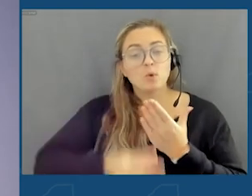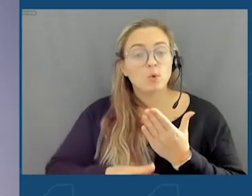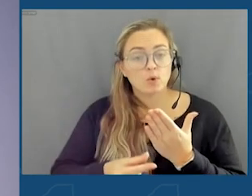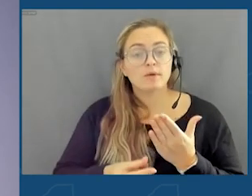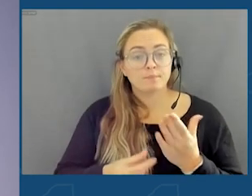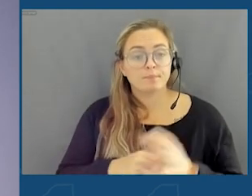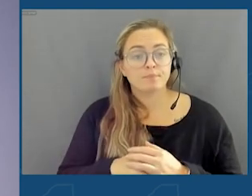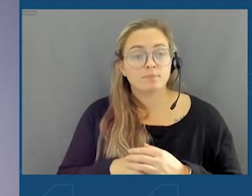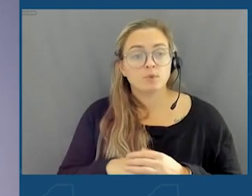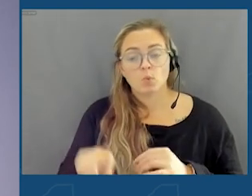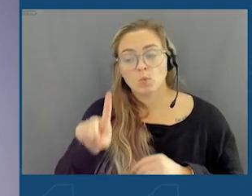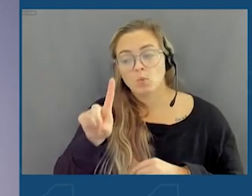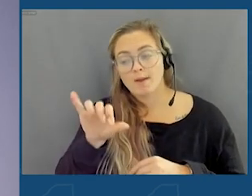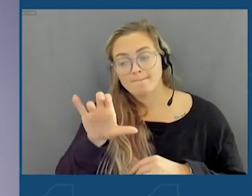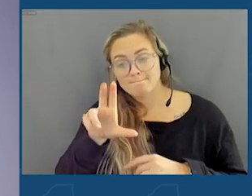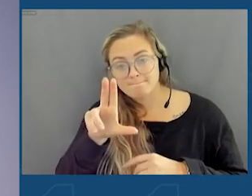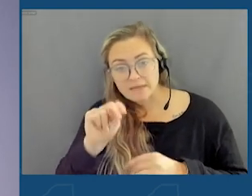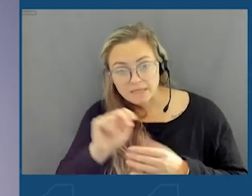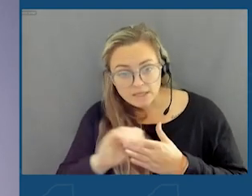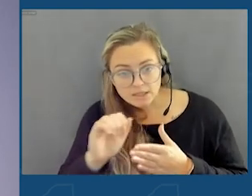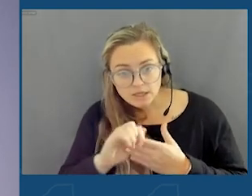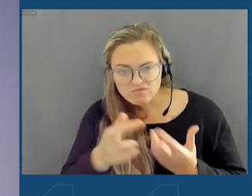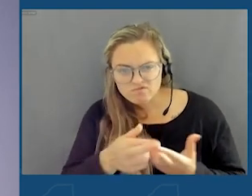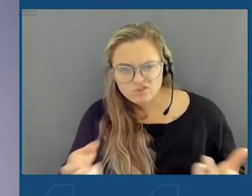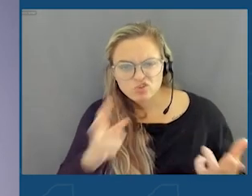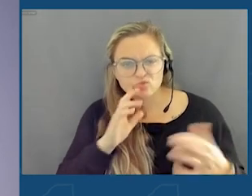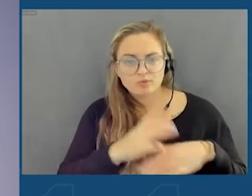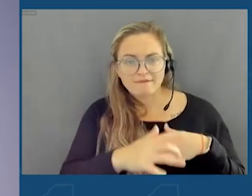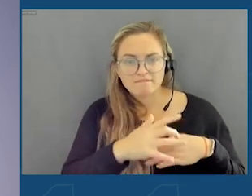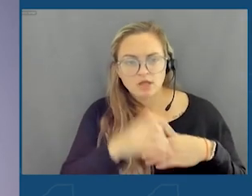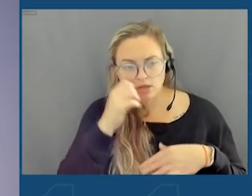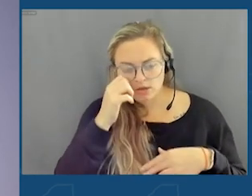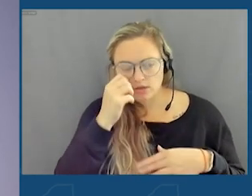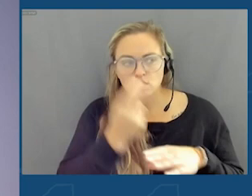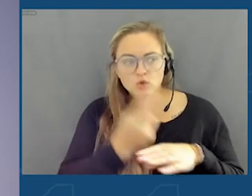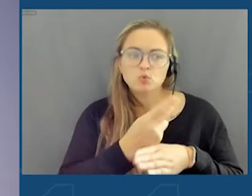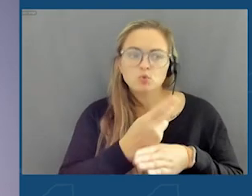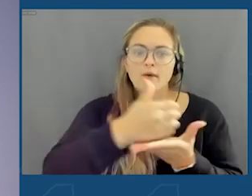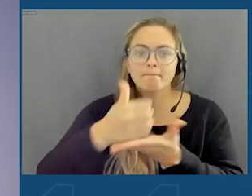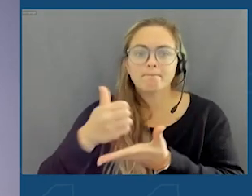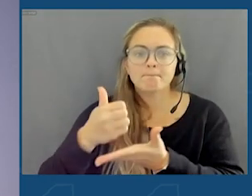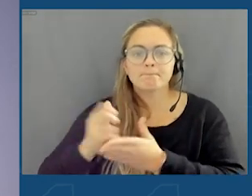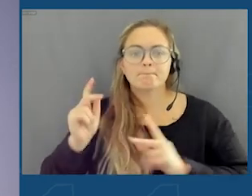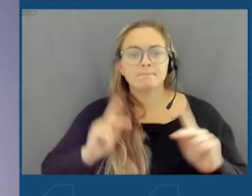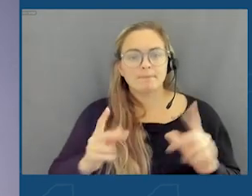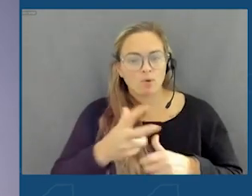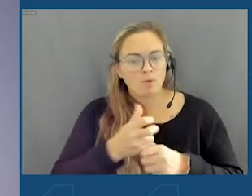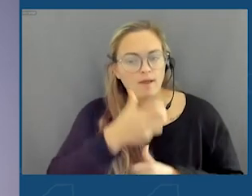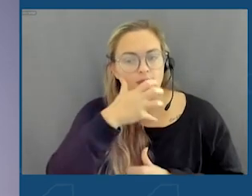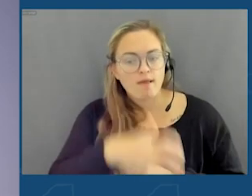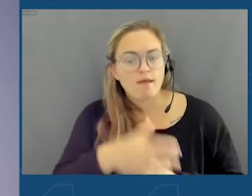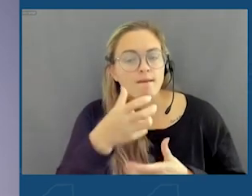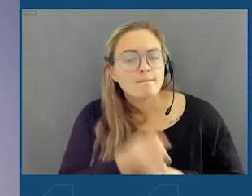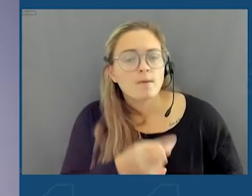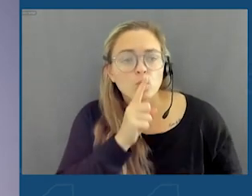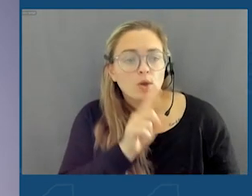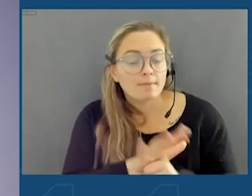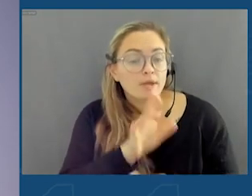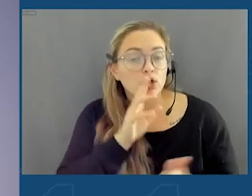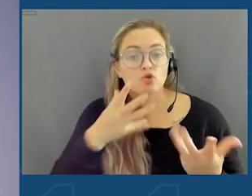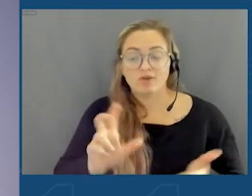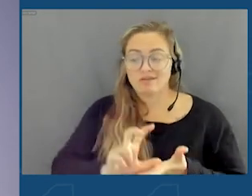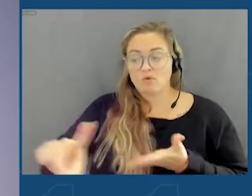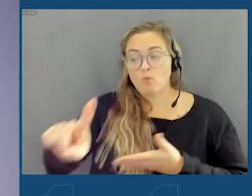billion of resources where we can actually use to help people get these heat pumps. And we've committed already $150